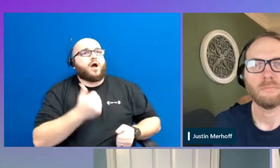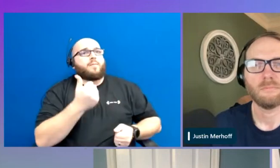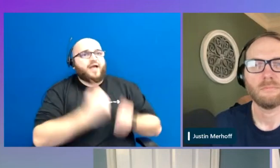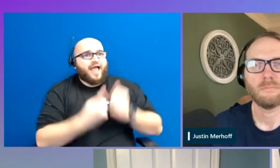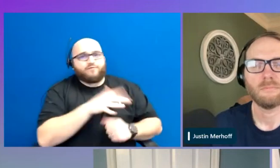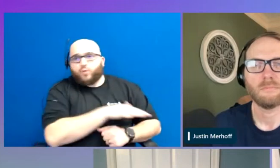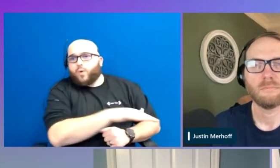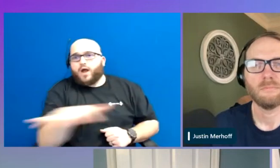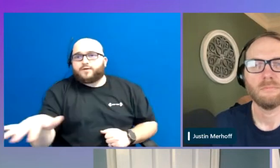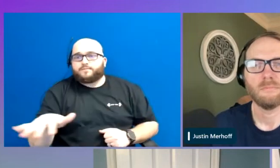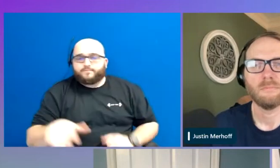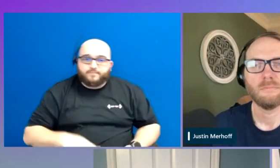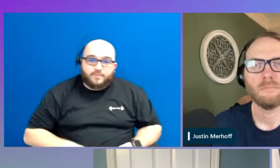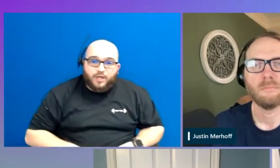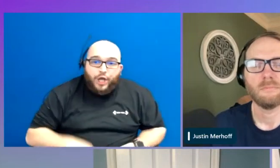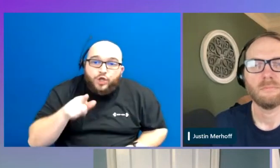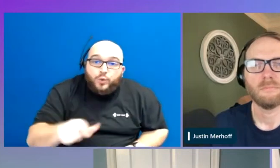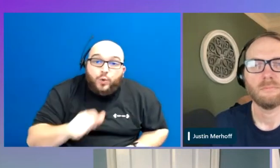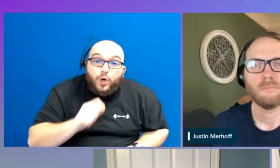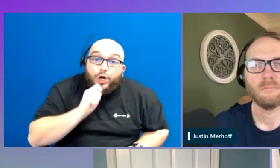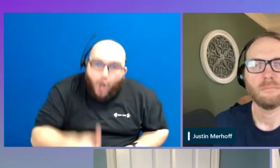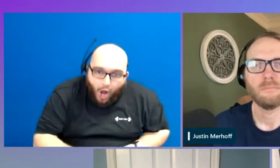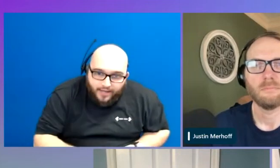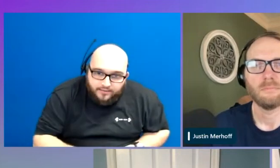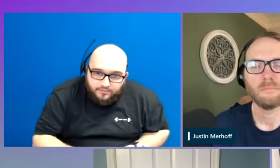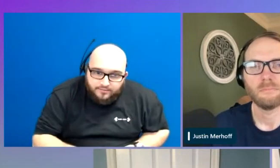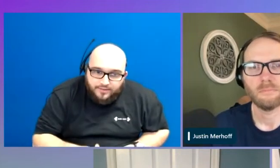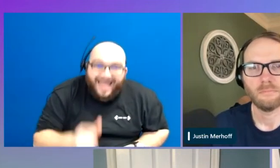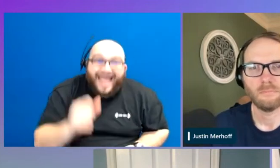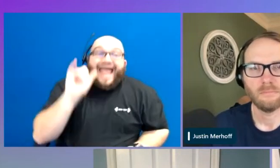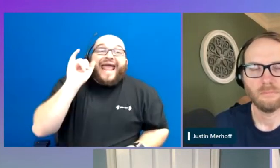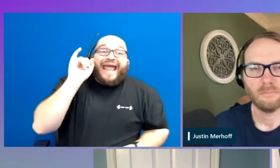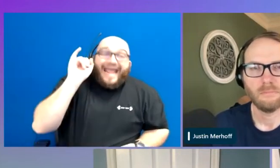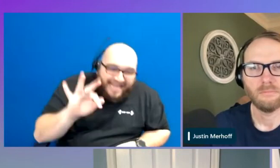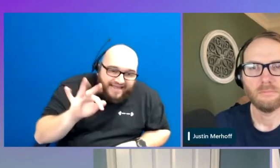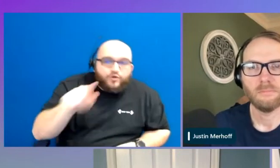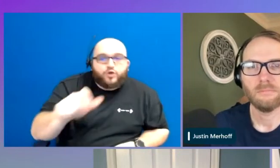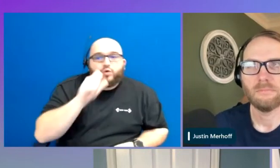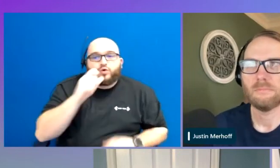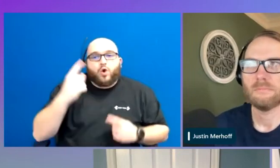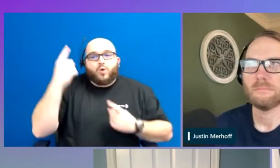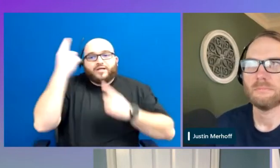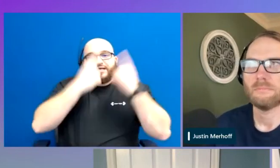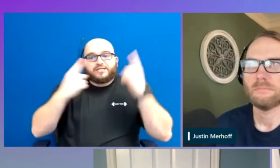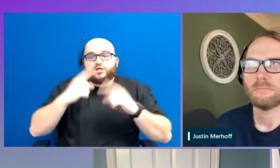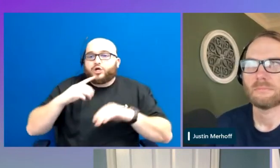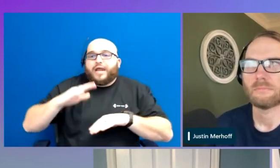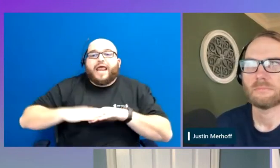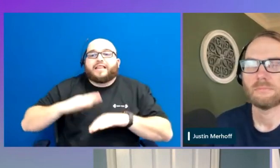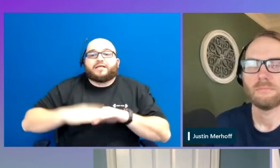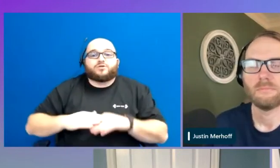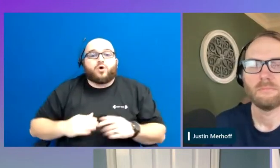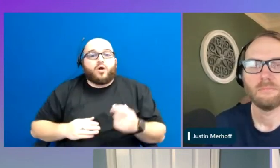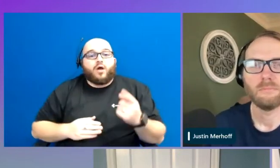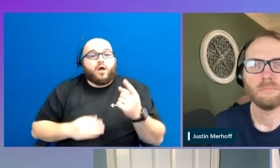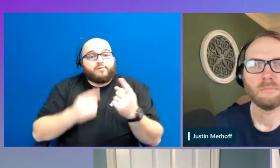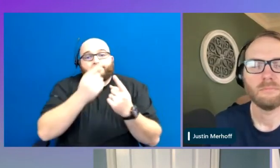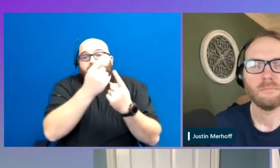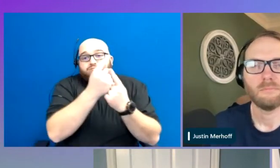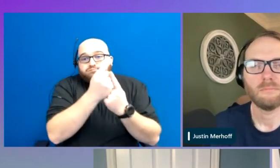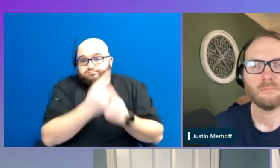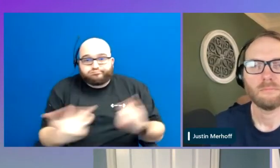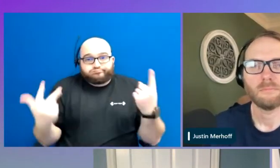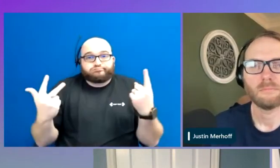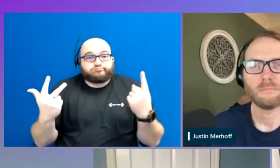that if you don't consider that at least 1 in 4 people in the